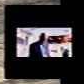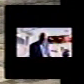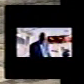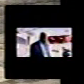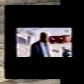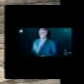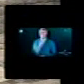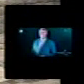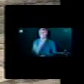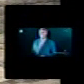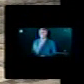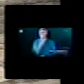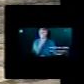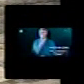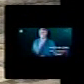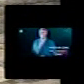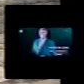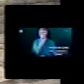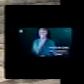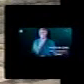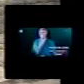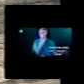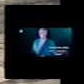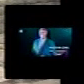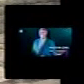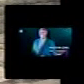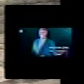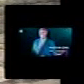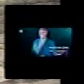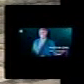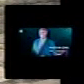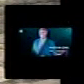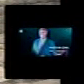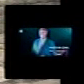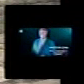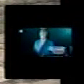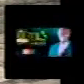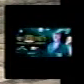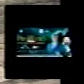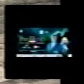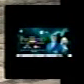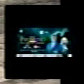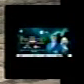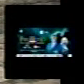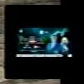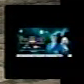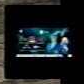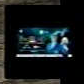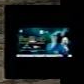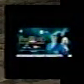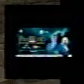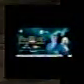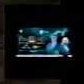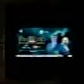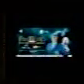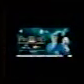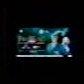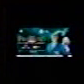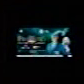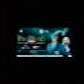a church cannot go beyond our leadership? Now, if a church is going to be very